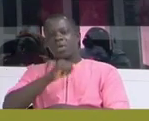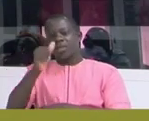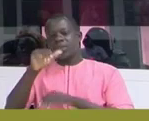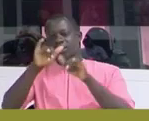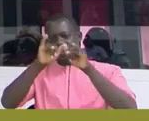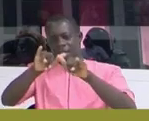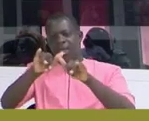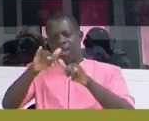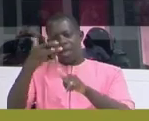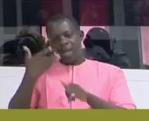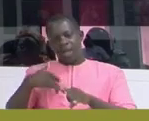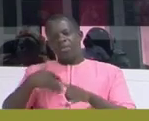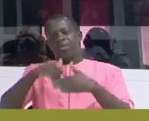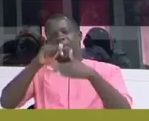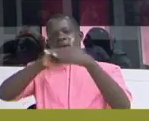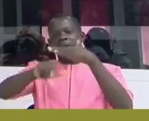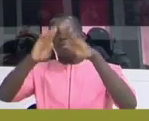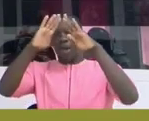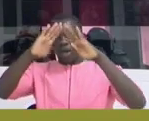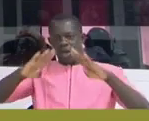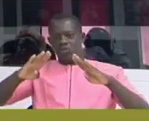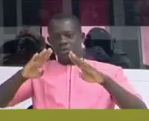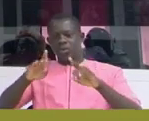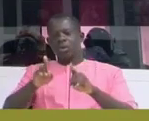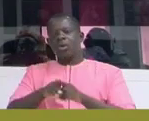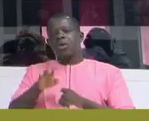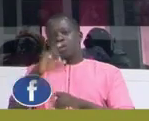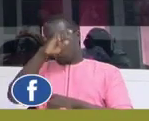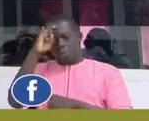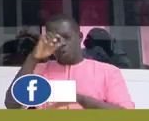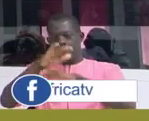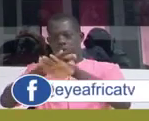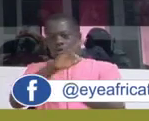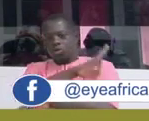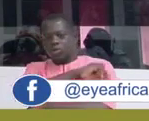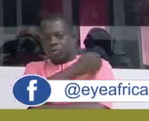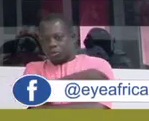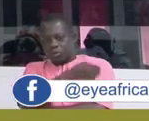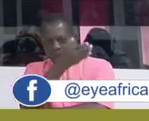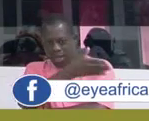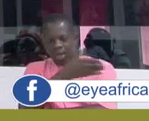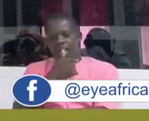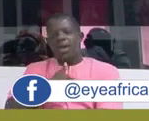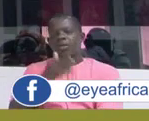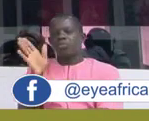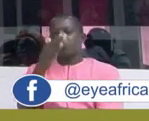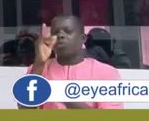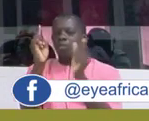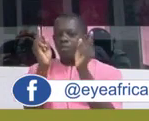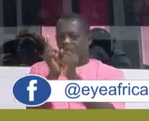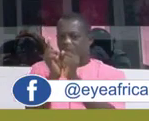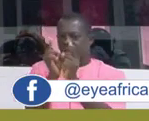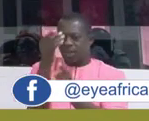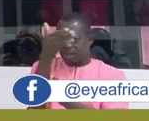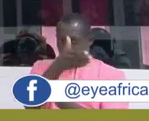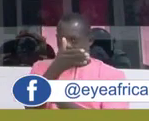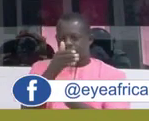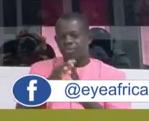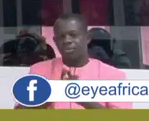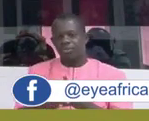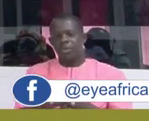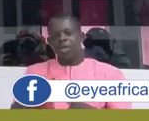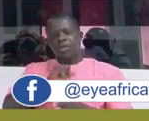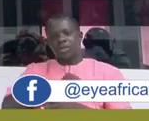when they were living in my room in Bang and they were working at the hospital, I came and found